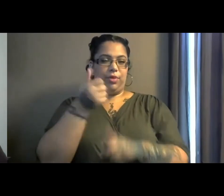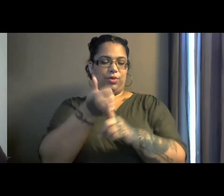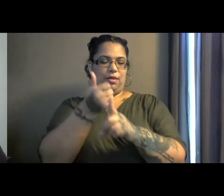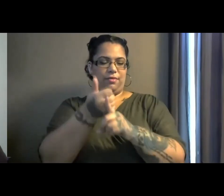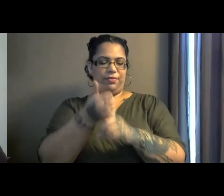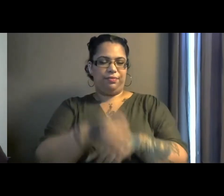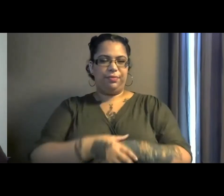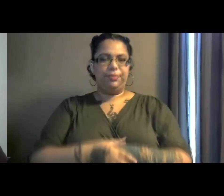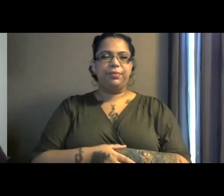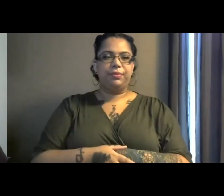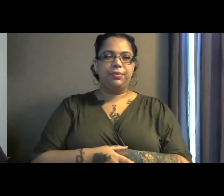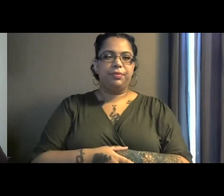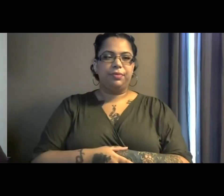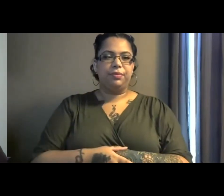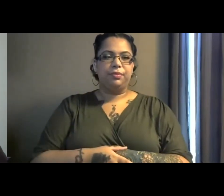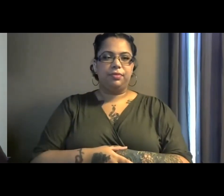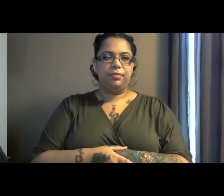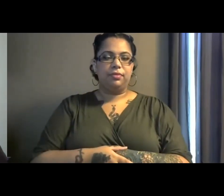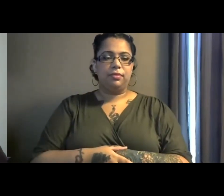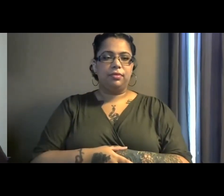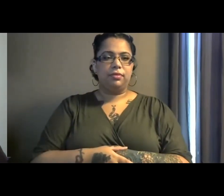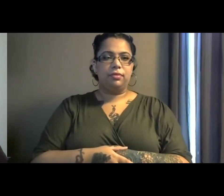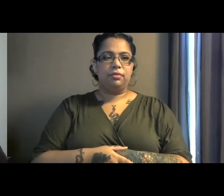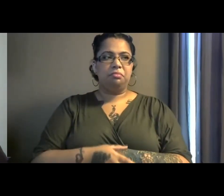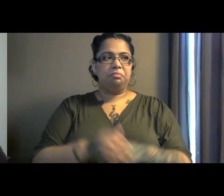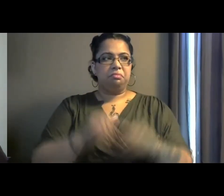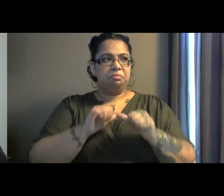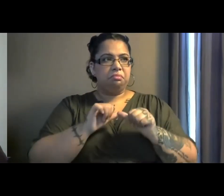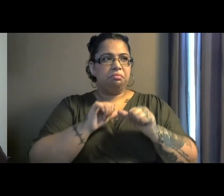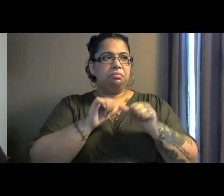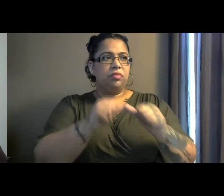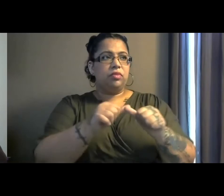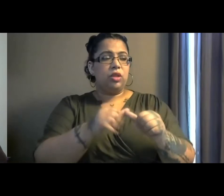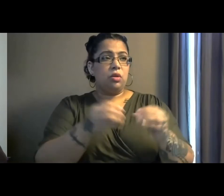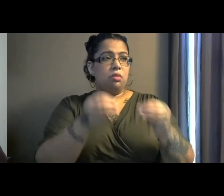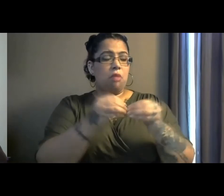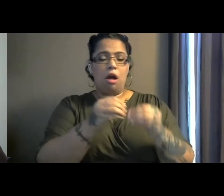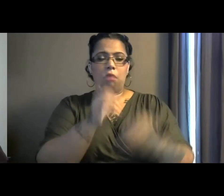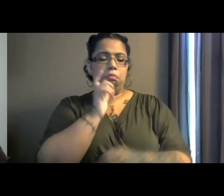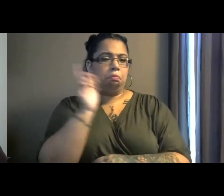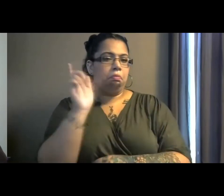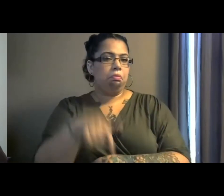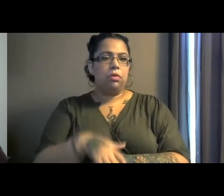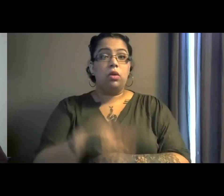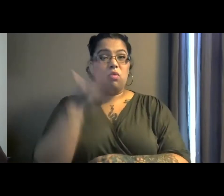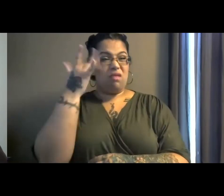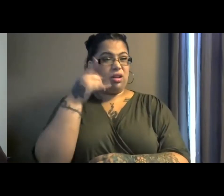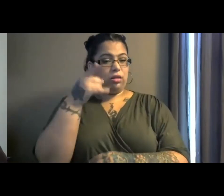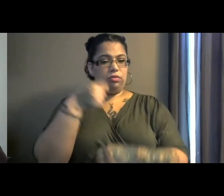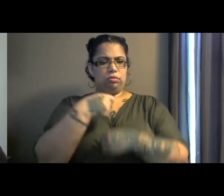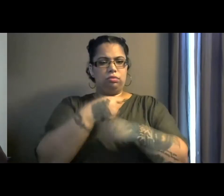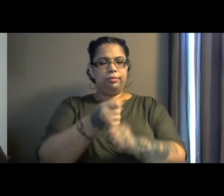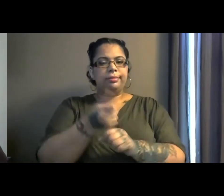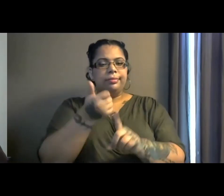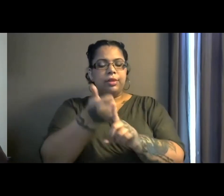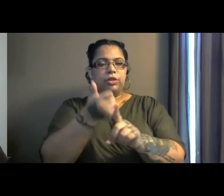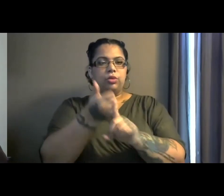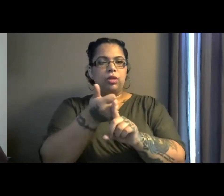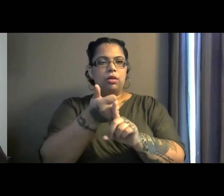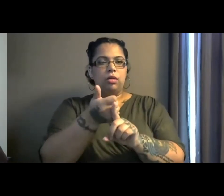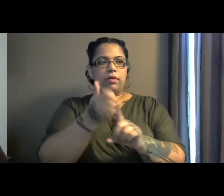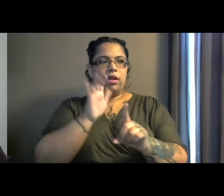There is no reason to continue much further in this dialogue with me, because you've created a self and the life for the